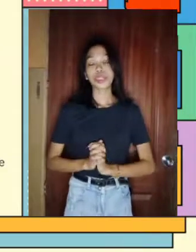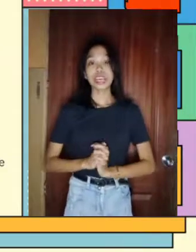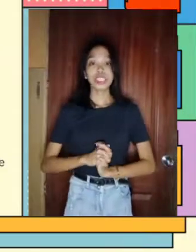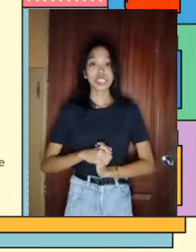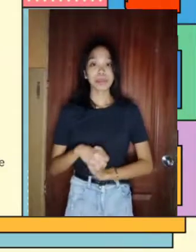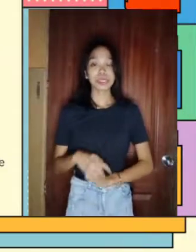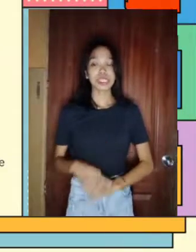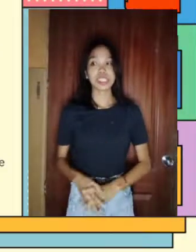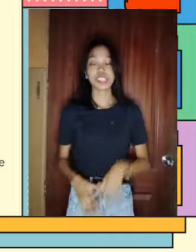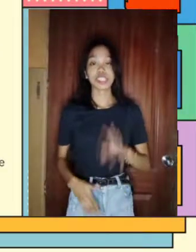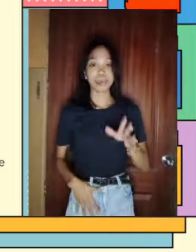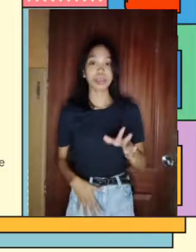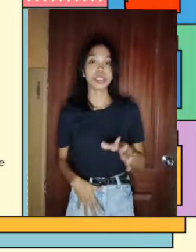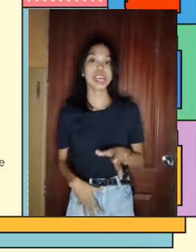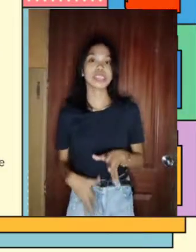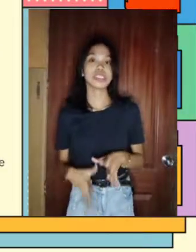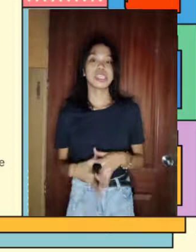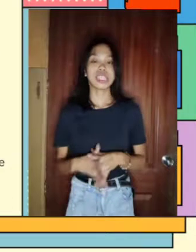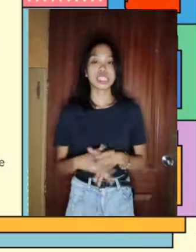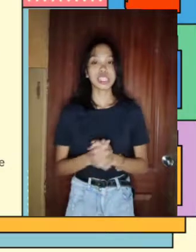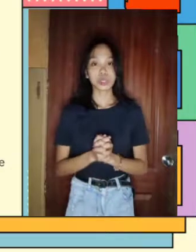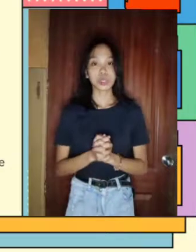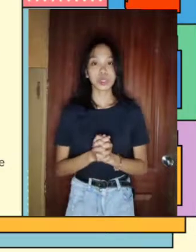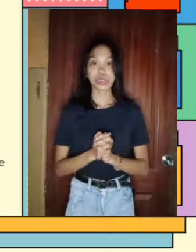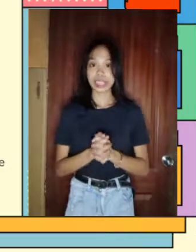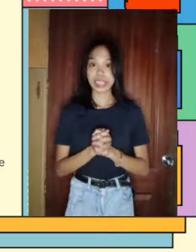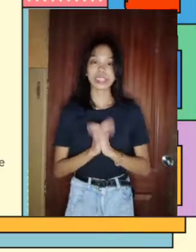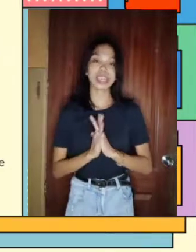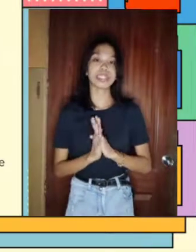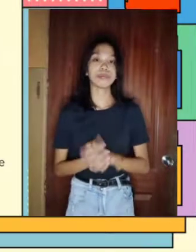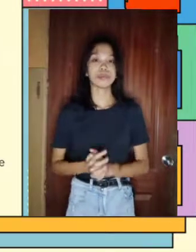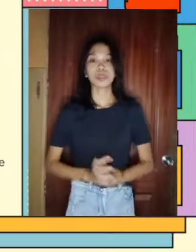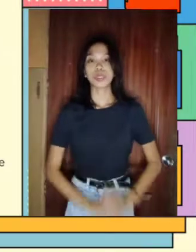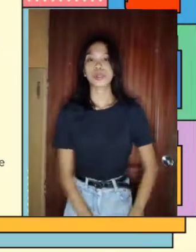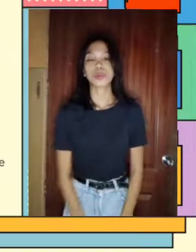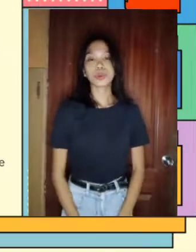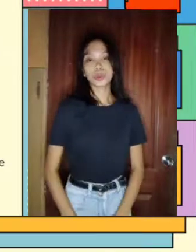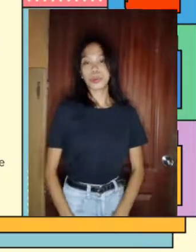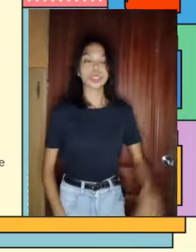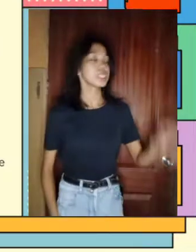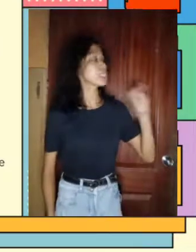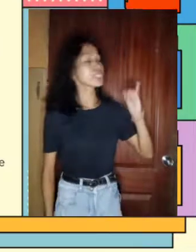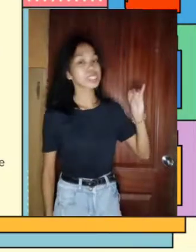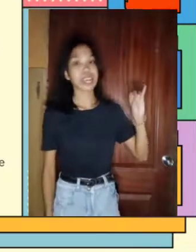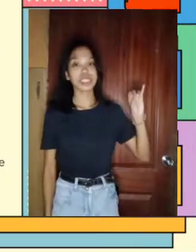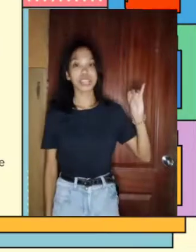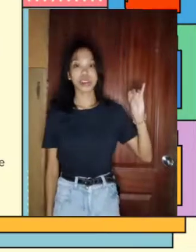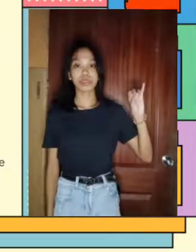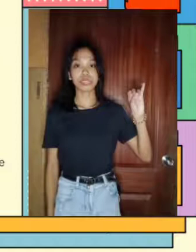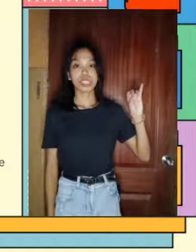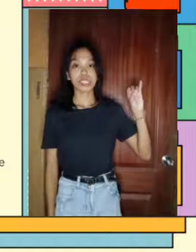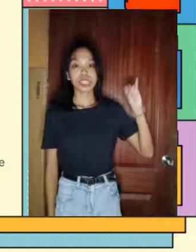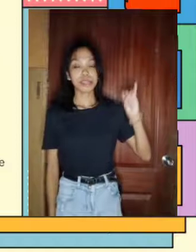So the hand shape is the shape of your hand that is used to create a sign. So this is the sign